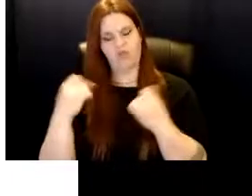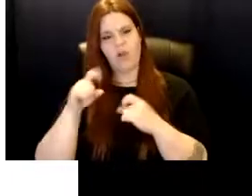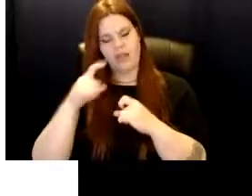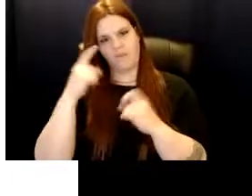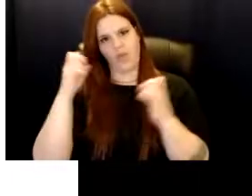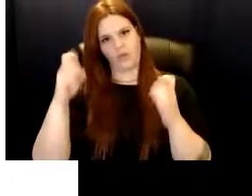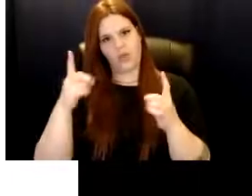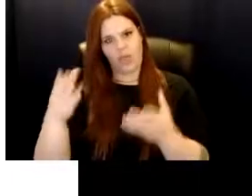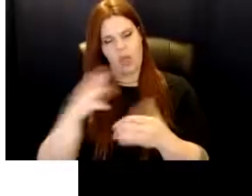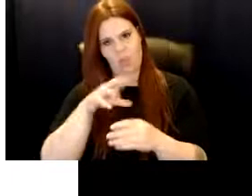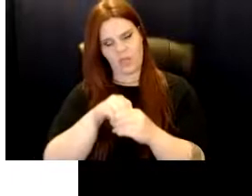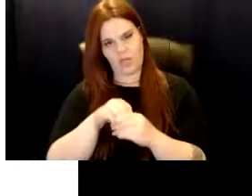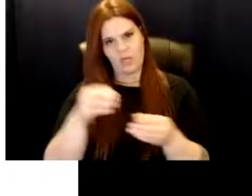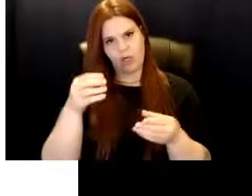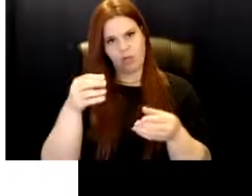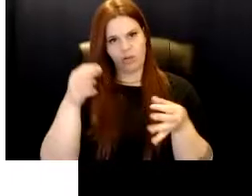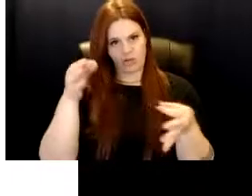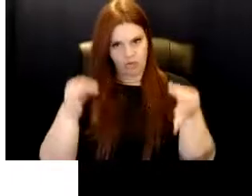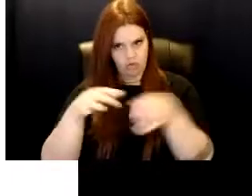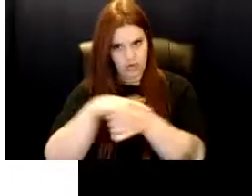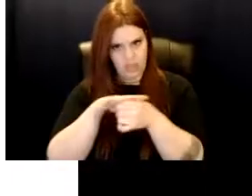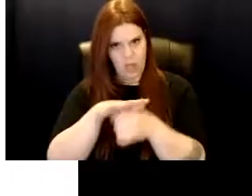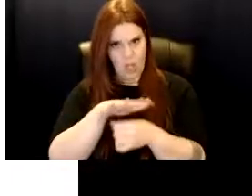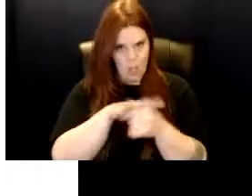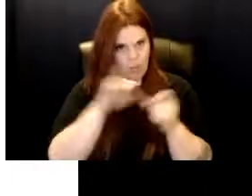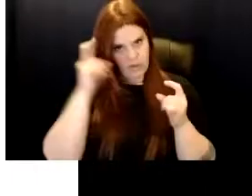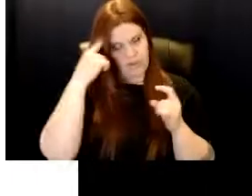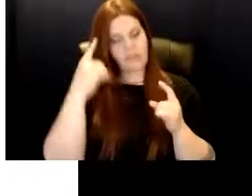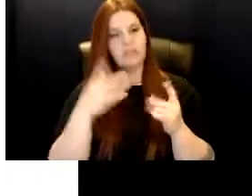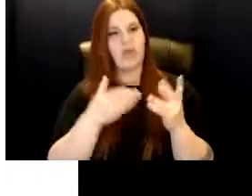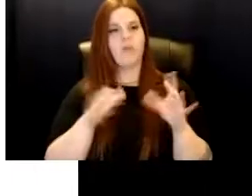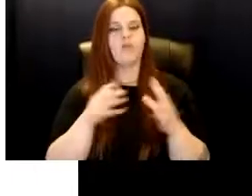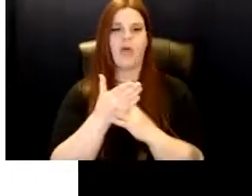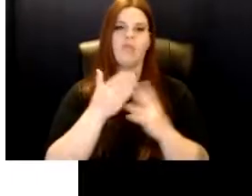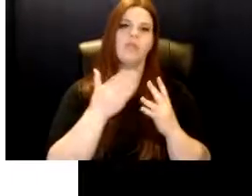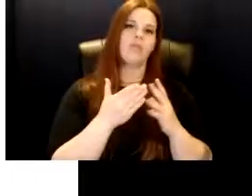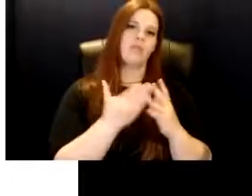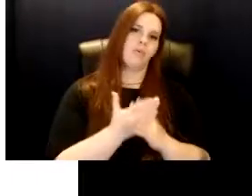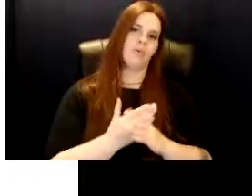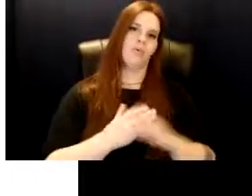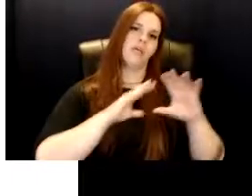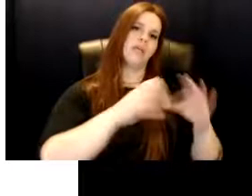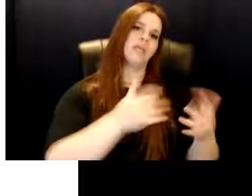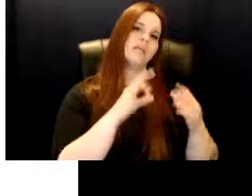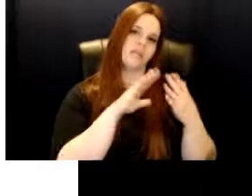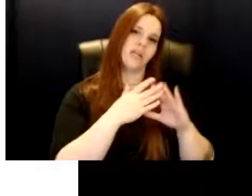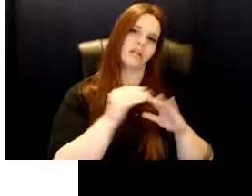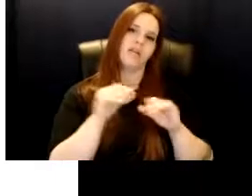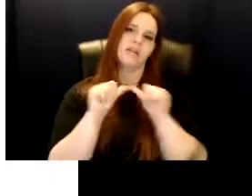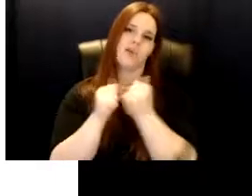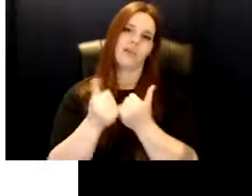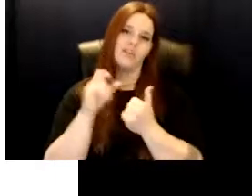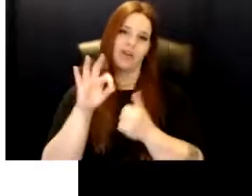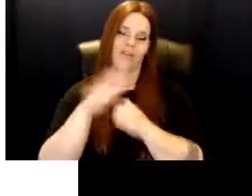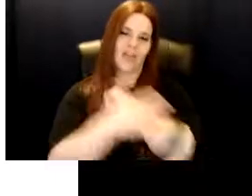there within our jurisdictions, within the local governments. And we're going to do that through the Leagues of Cities and Association of Counties. We found